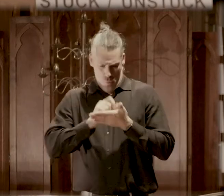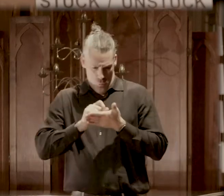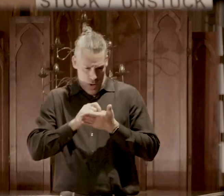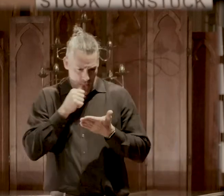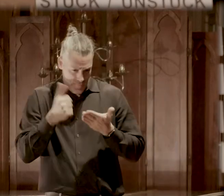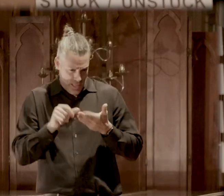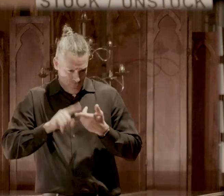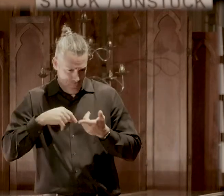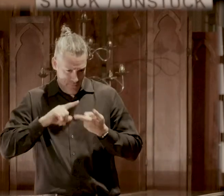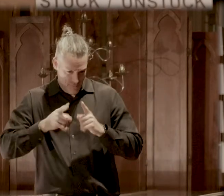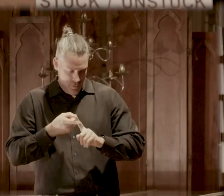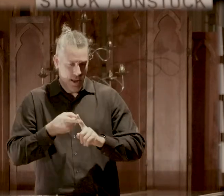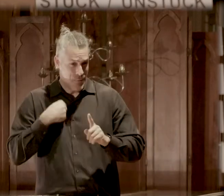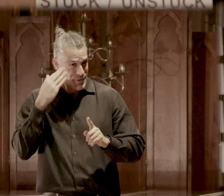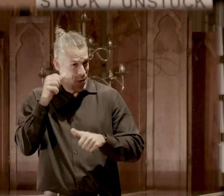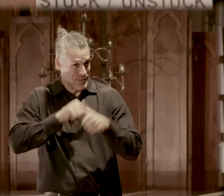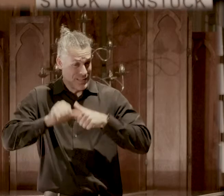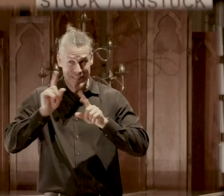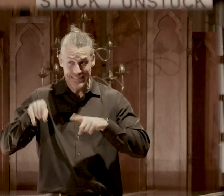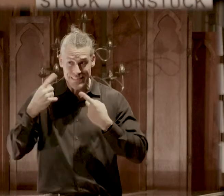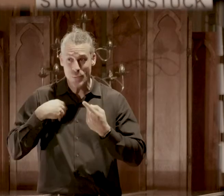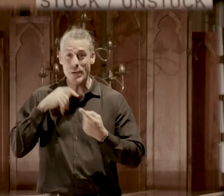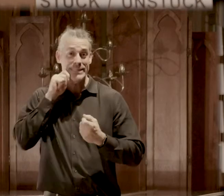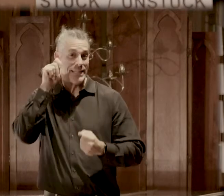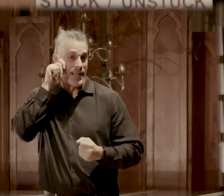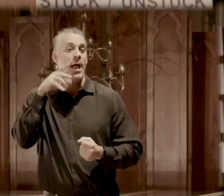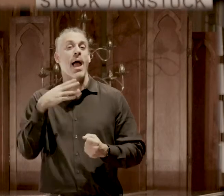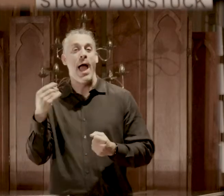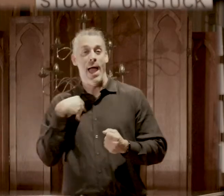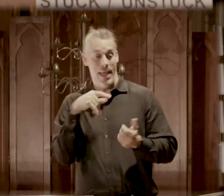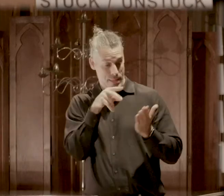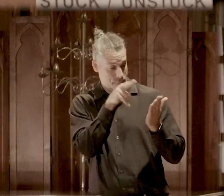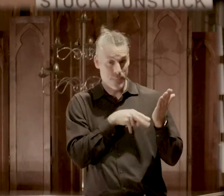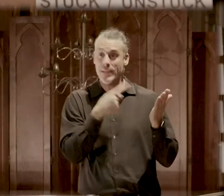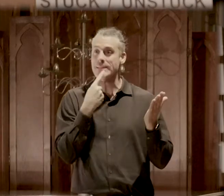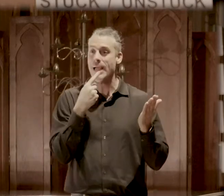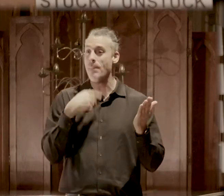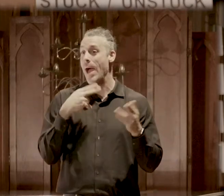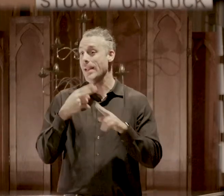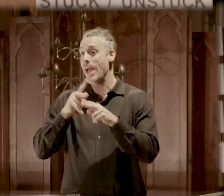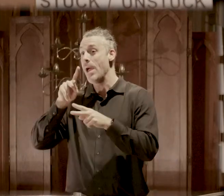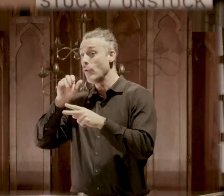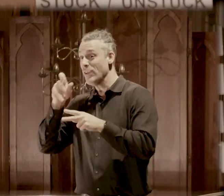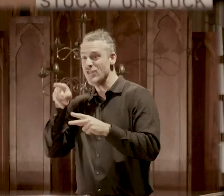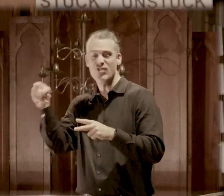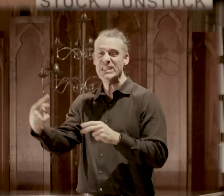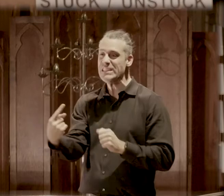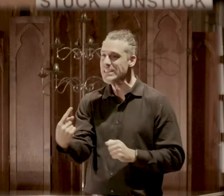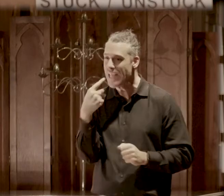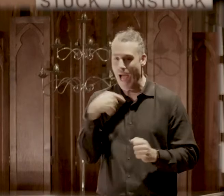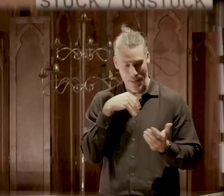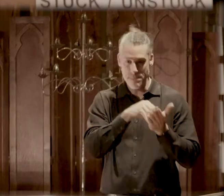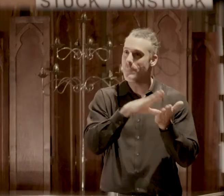I wrote a little note to my friend Radio, and we've known each other since we were like teenagers. And it just said, "My name is Kirsten, and I think you